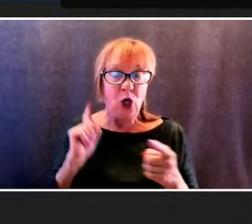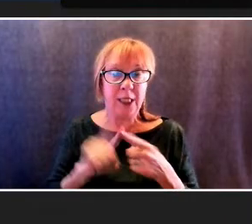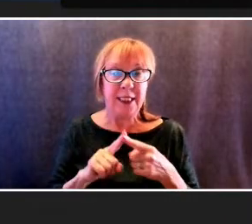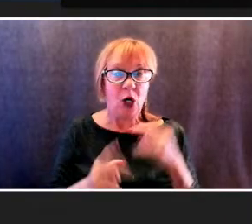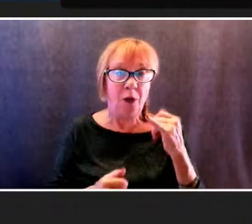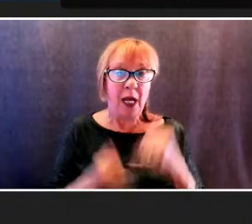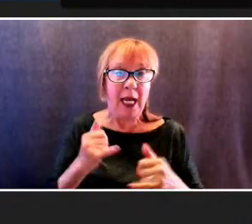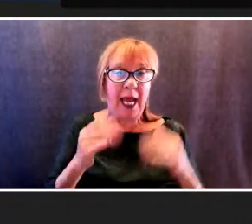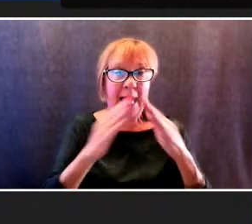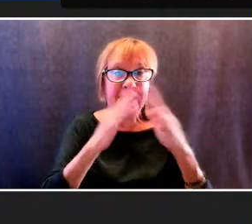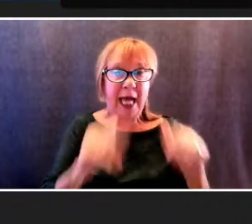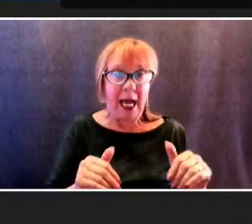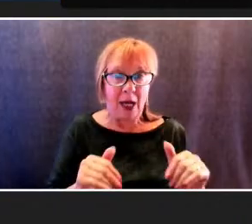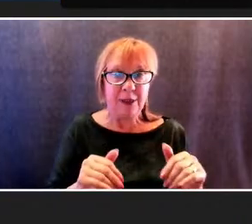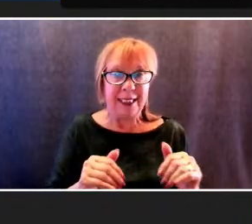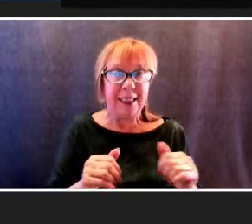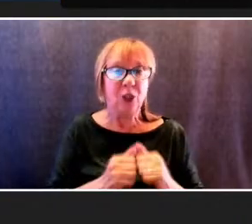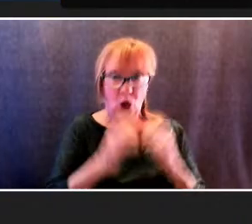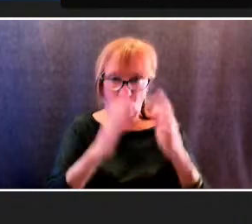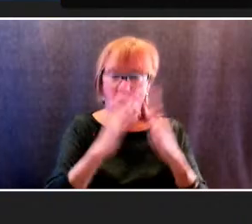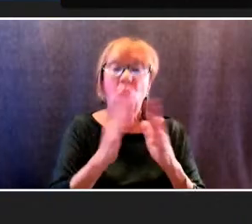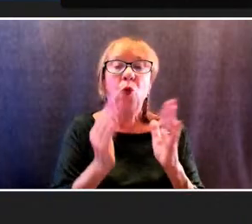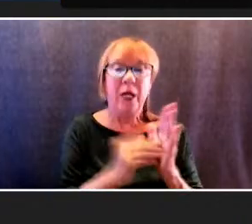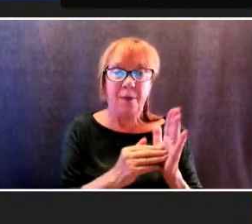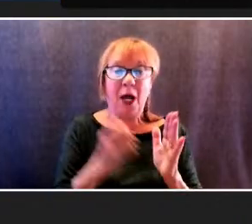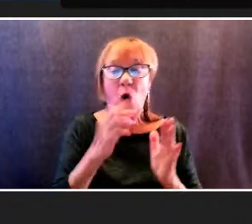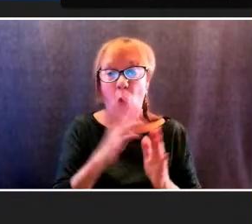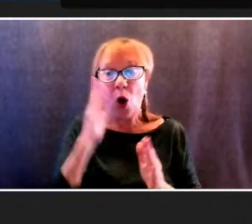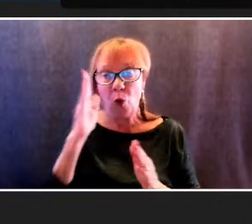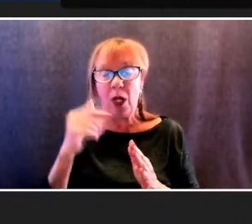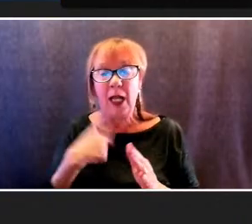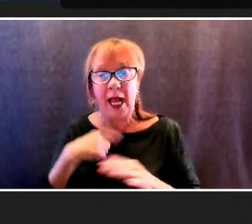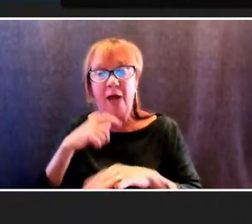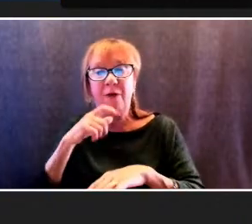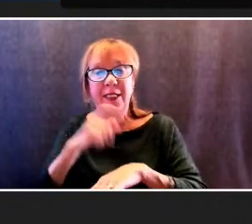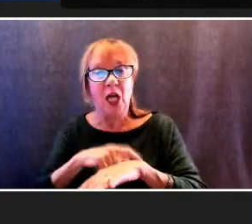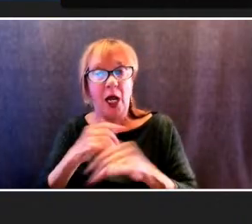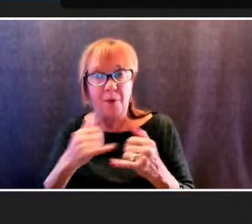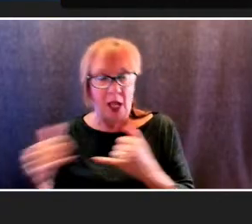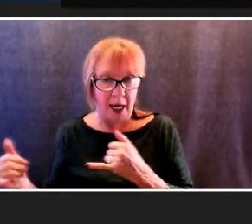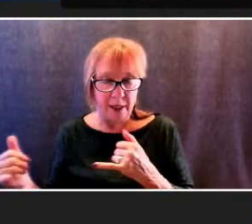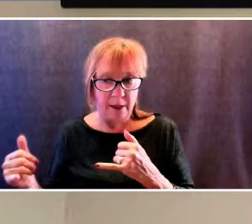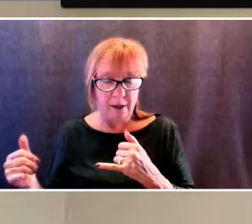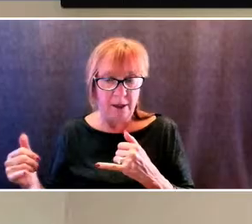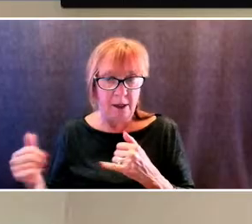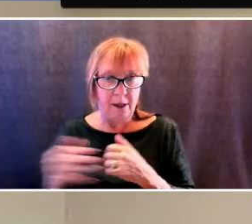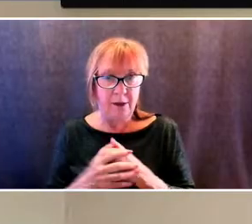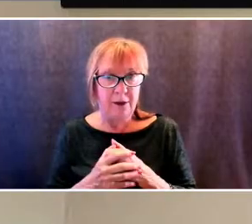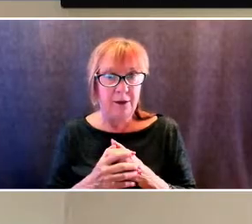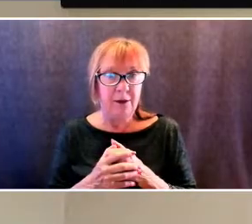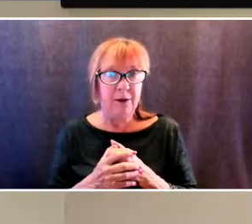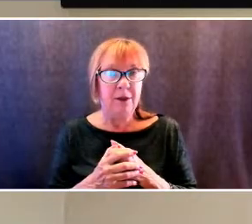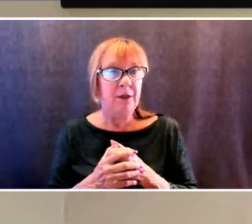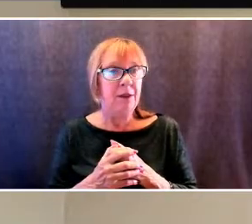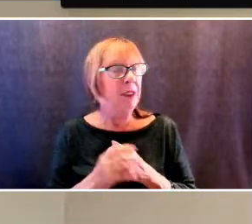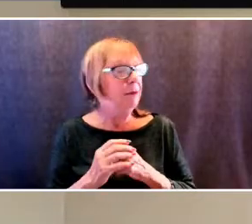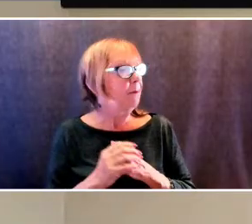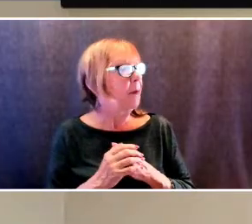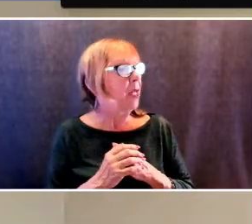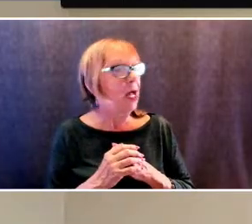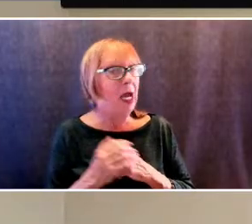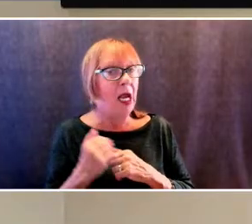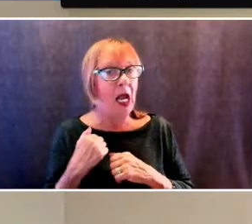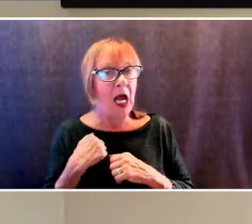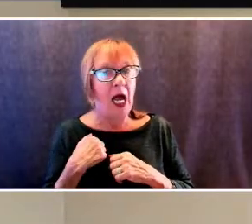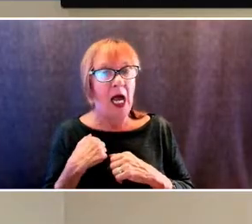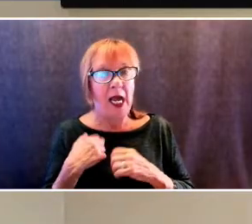or is there going to be a deadline after which the timeline will return to normal? I will answer that, and I did answer